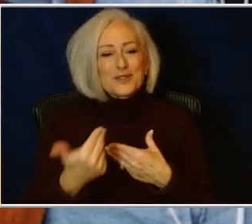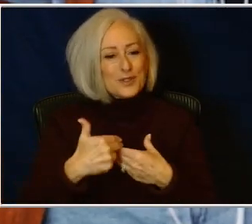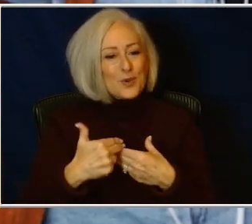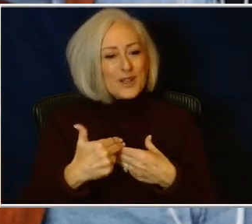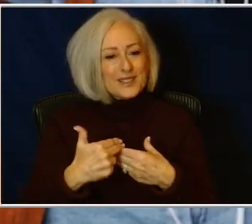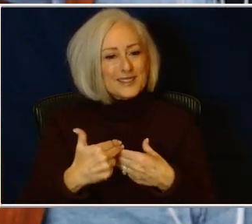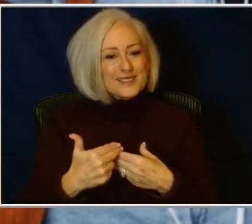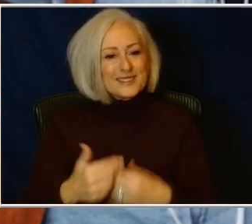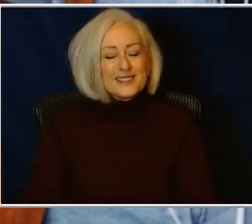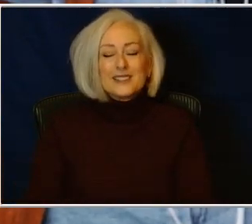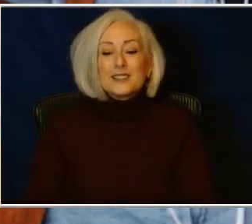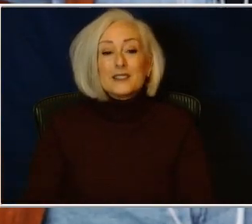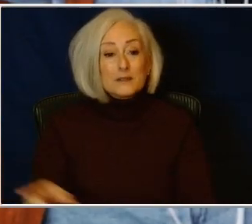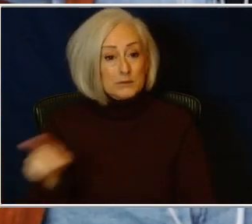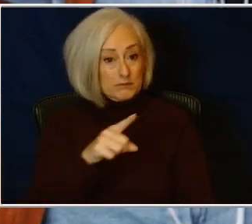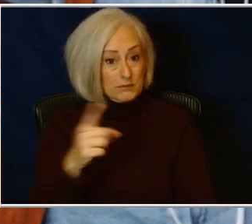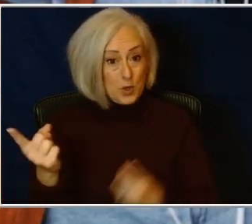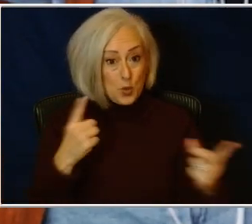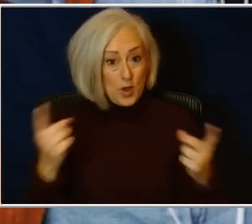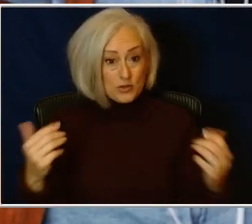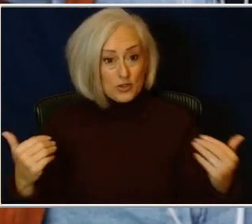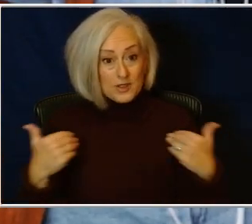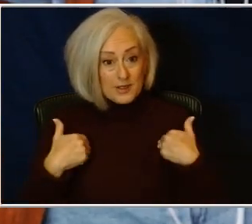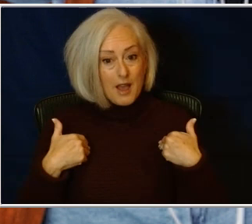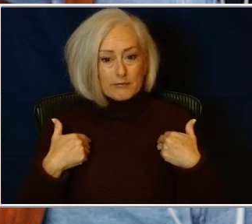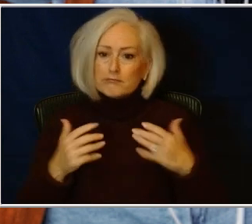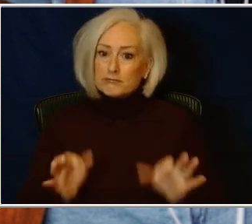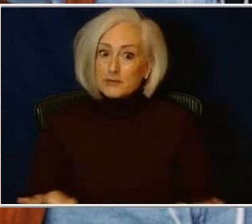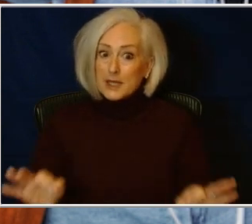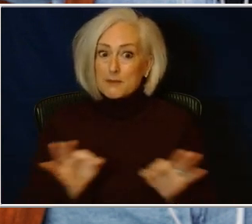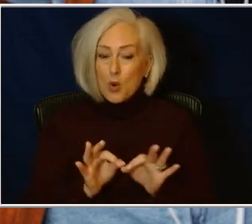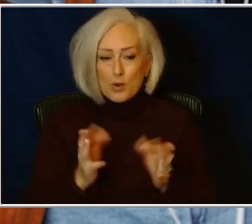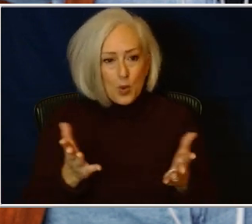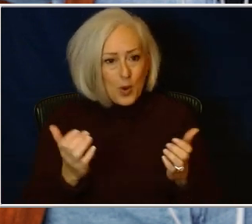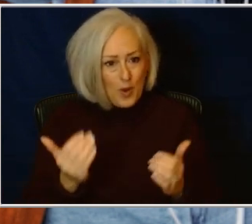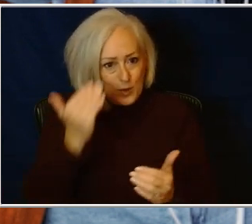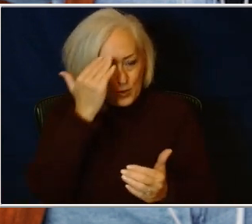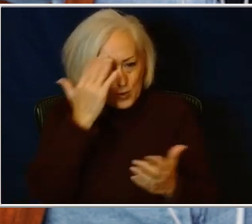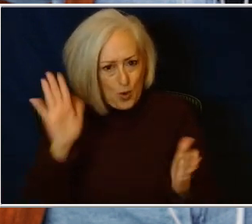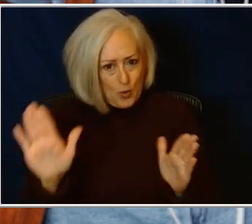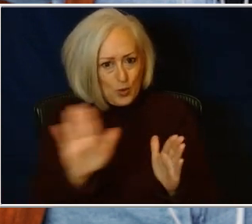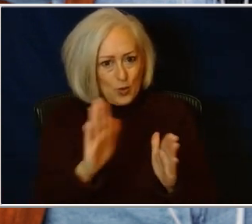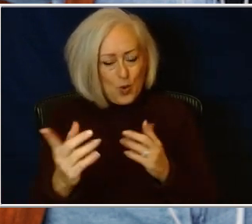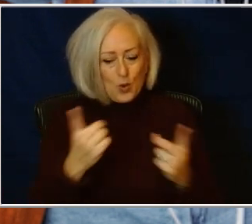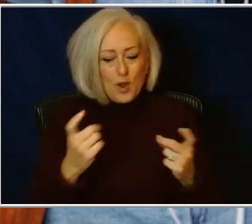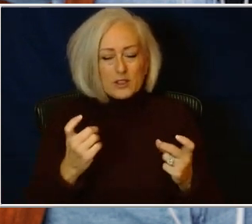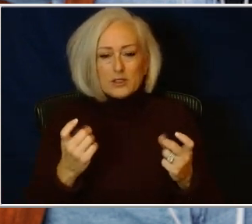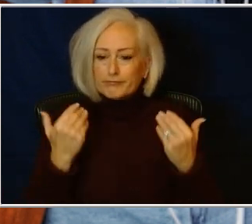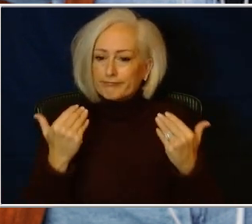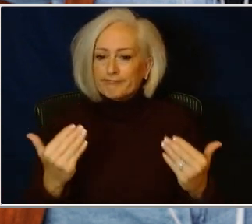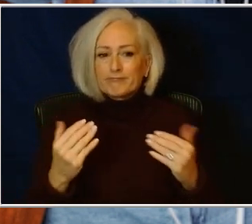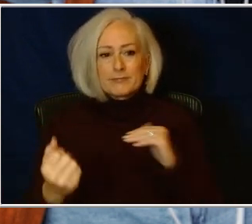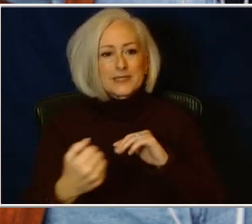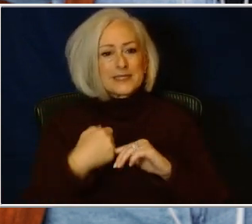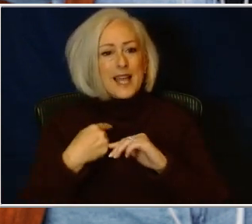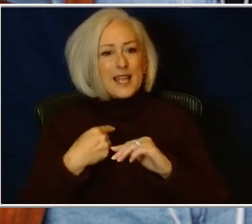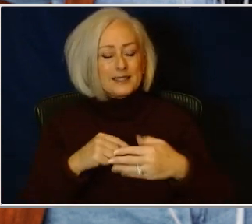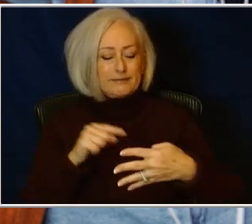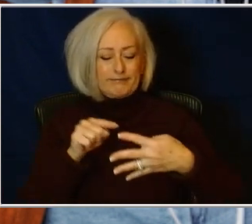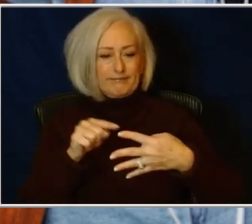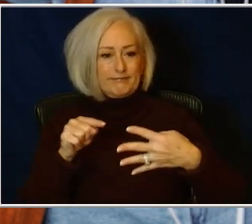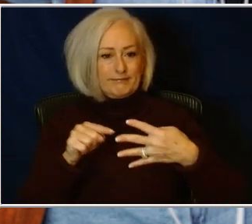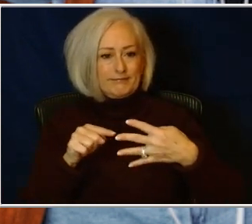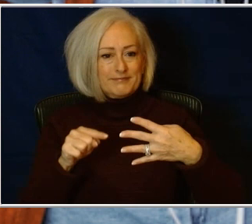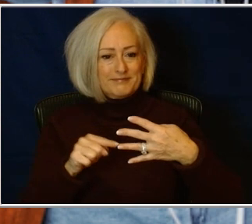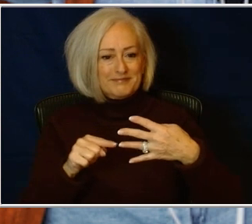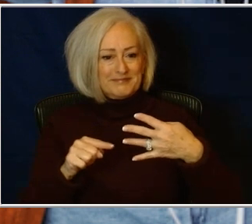important and critical part of this program. We want to hear from you. Get yours sent in to us now on YouTube, Facebook, Twitter, and the